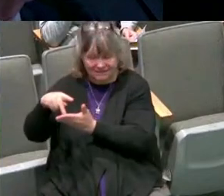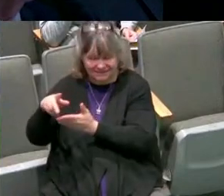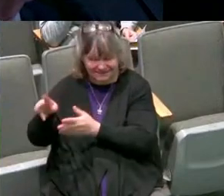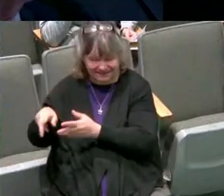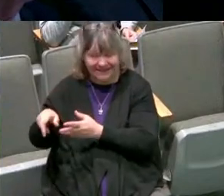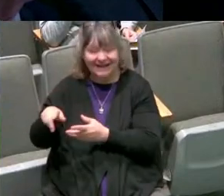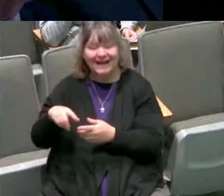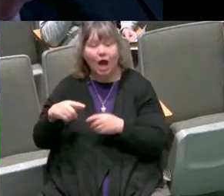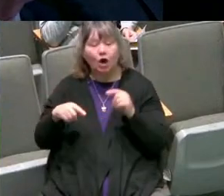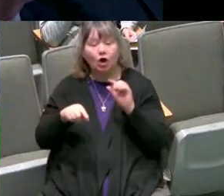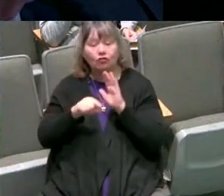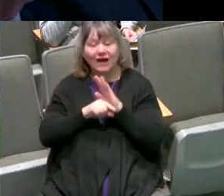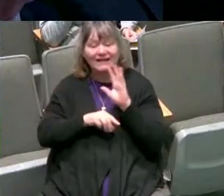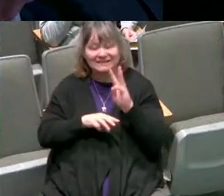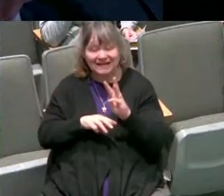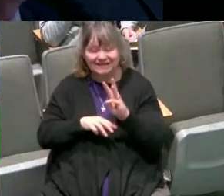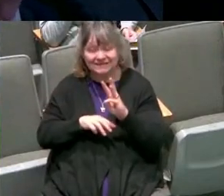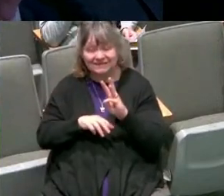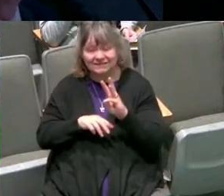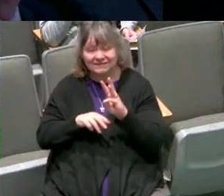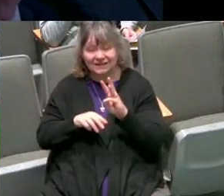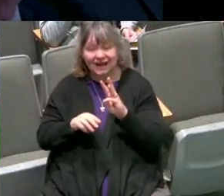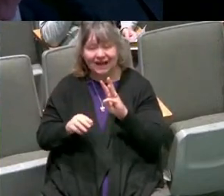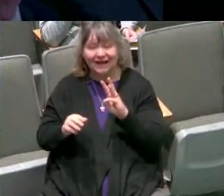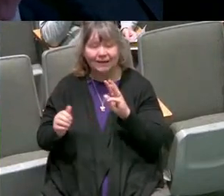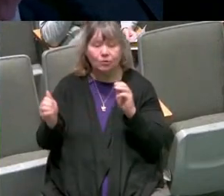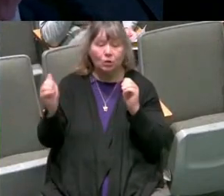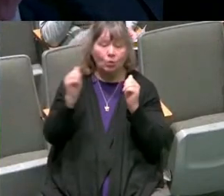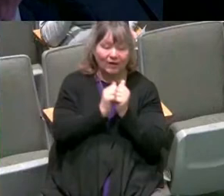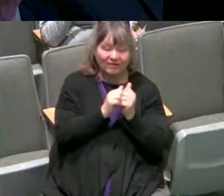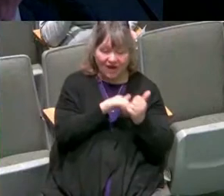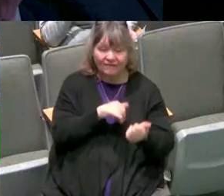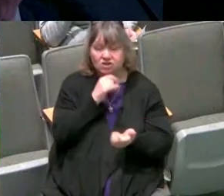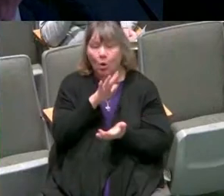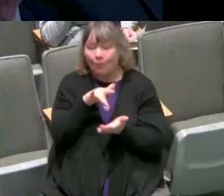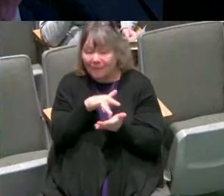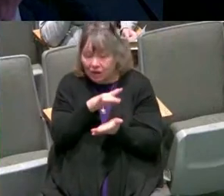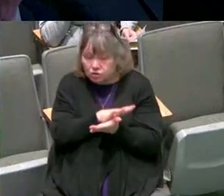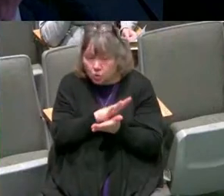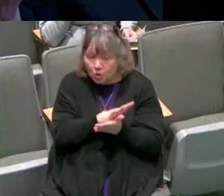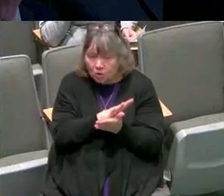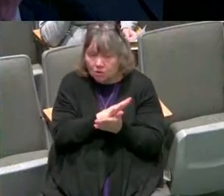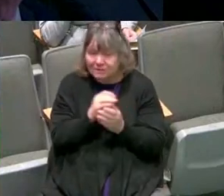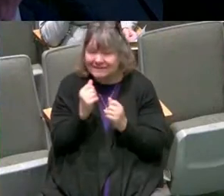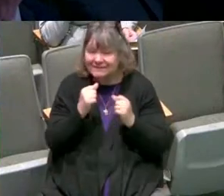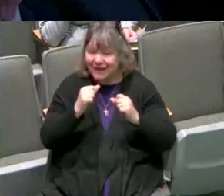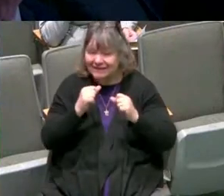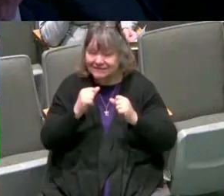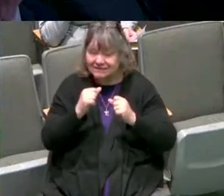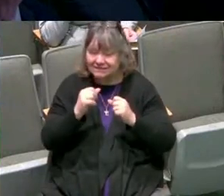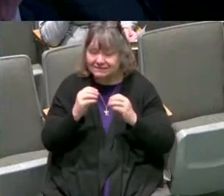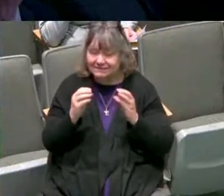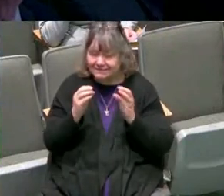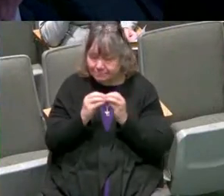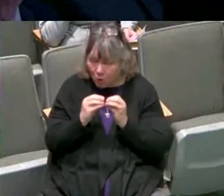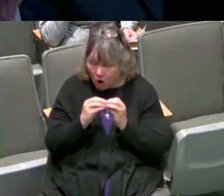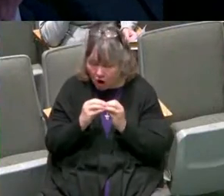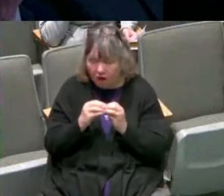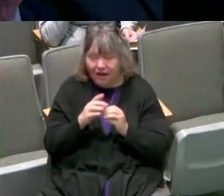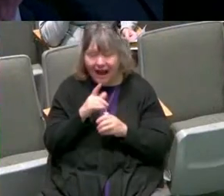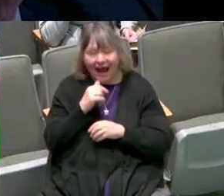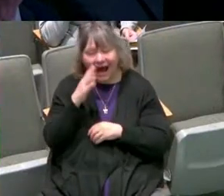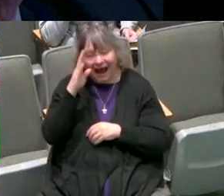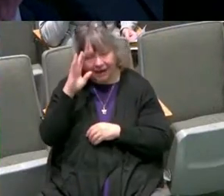you can move grade six into Hopkins with grade five so you're freeing up Middle School space as well I know that as and